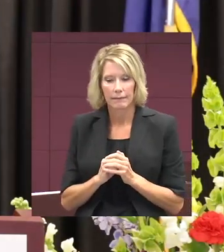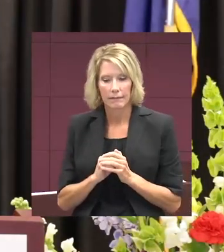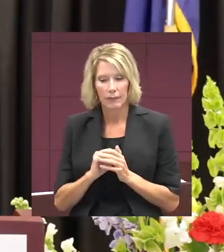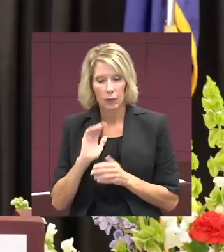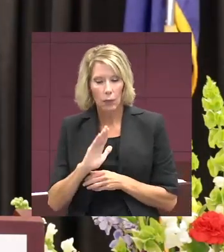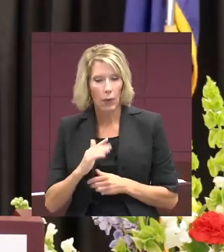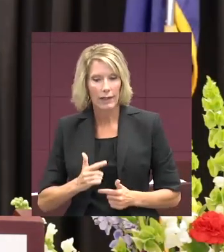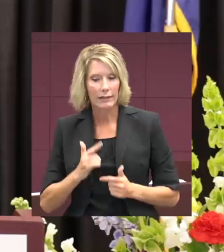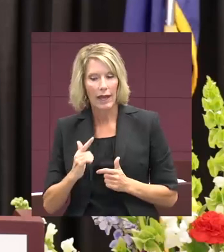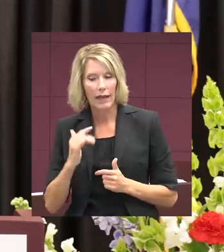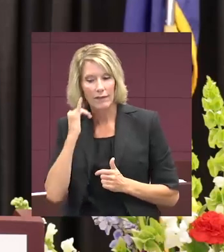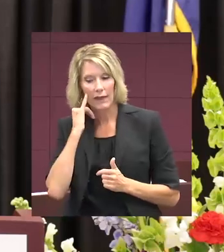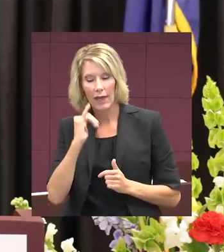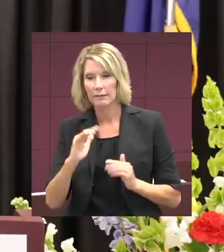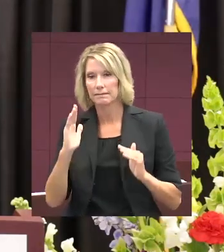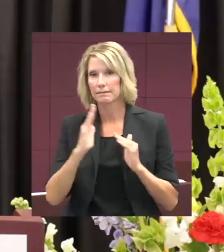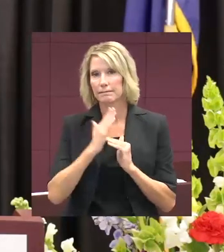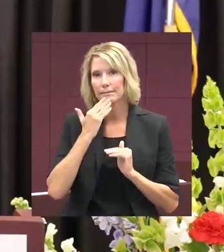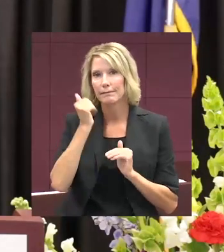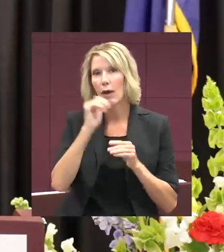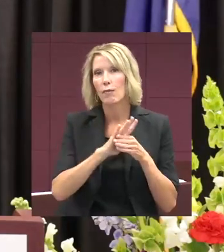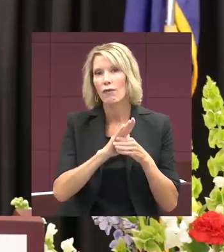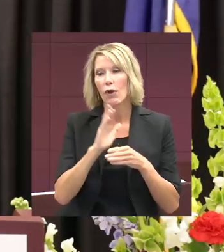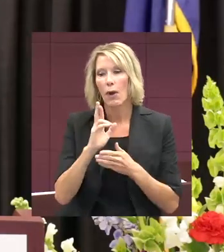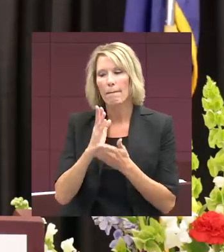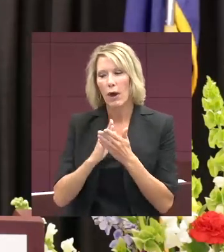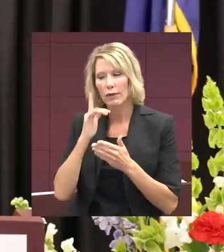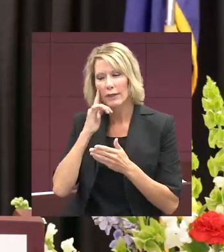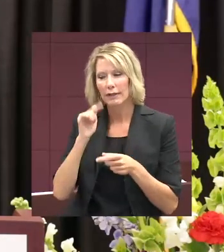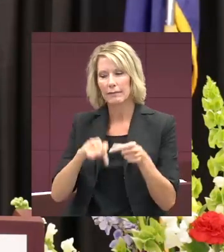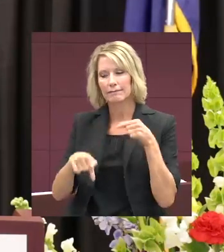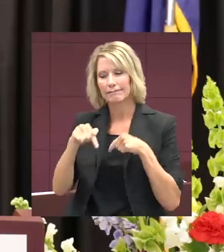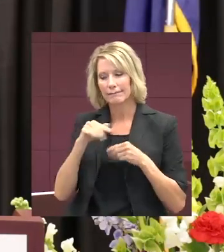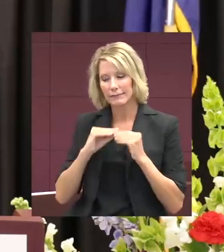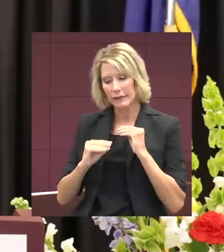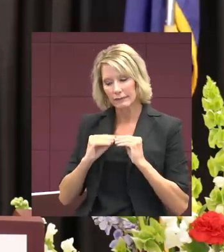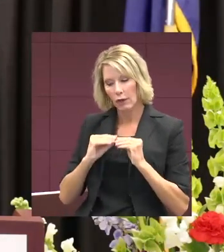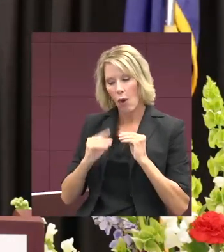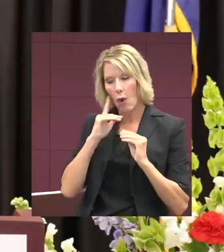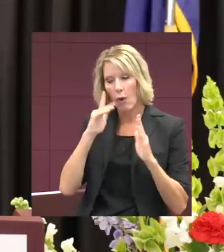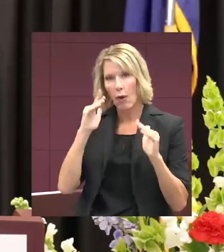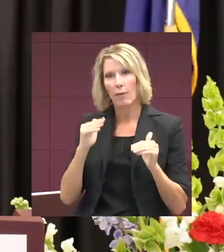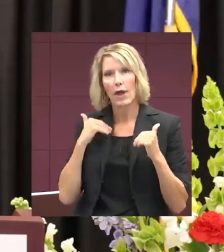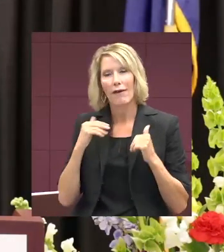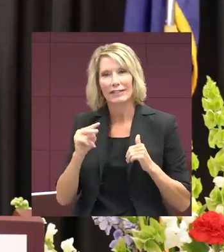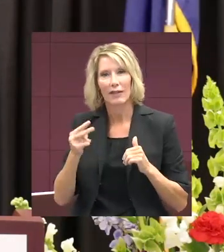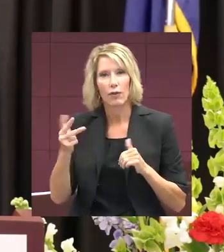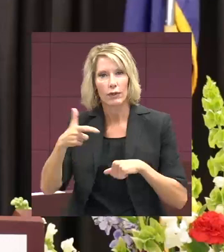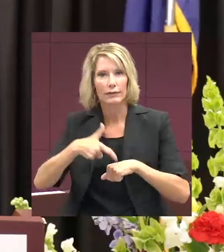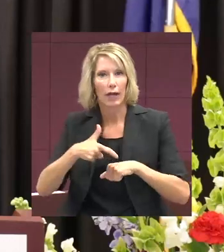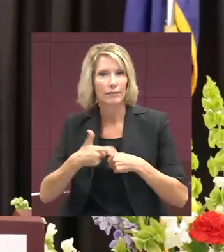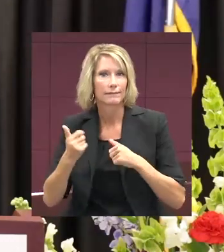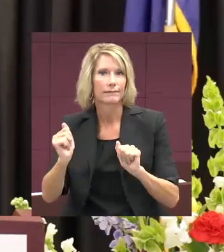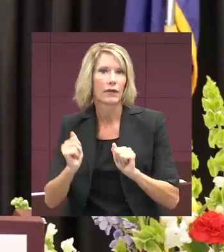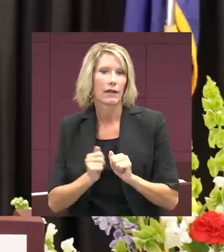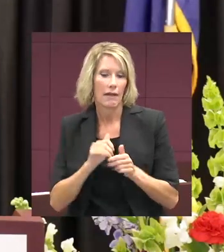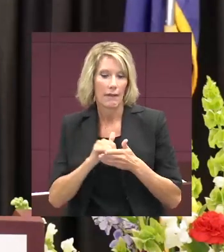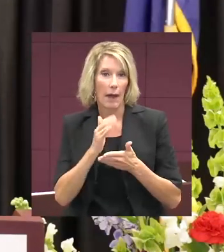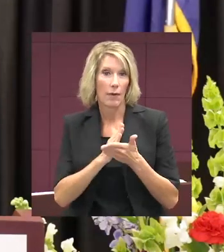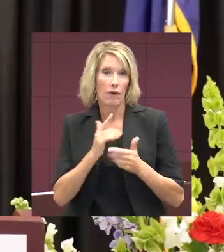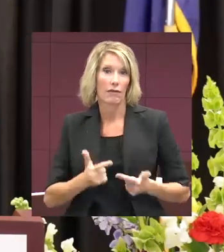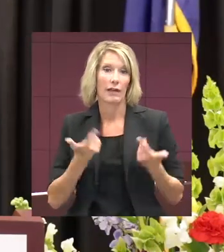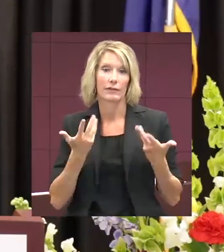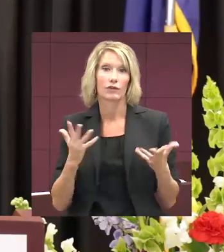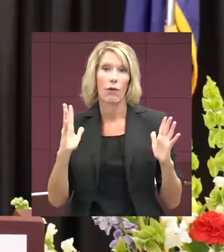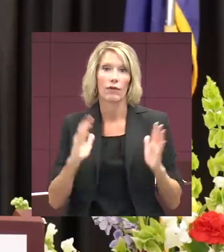This one, whether it was a blockbuster or there are parts of it you think, hey, wish I could have a second or third take, is over.